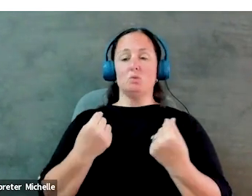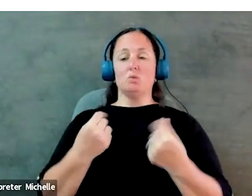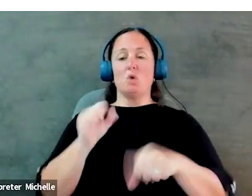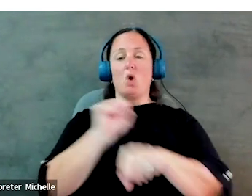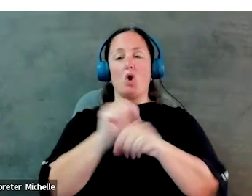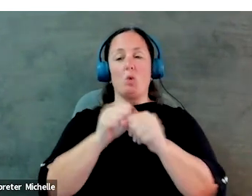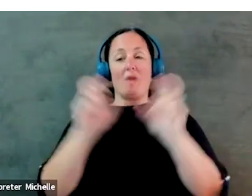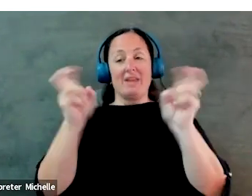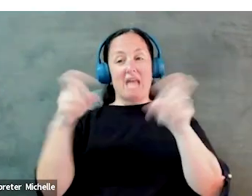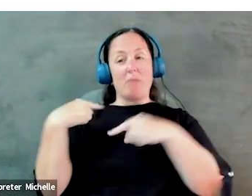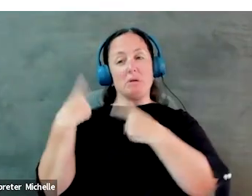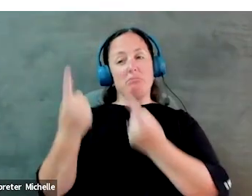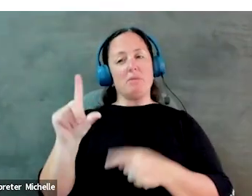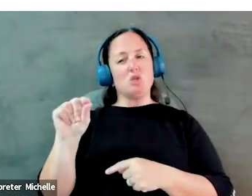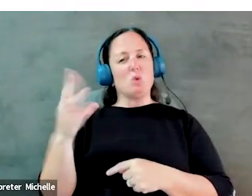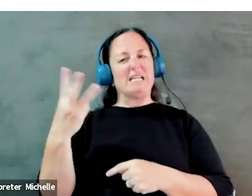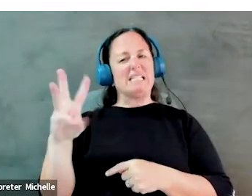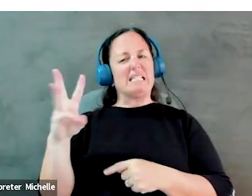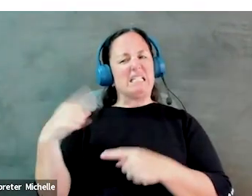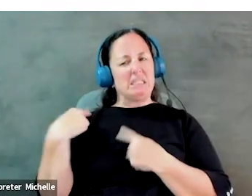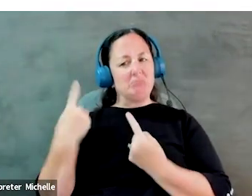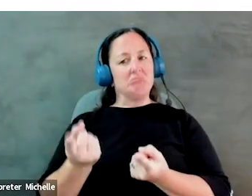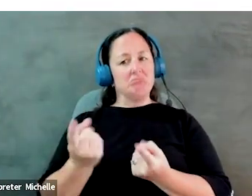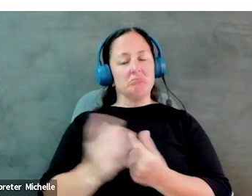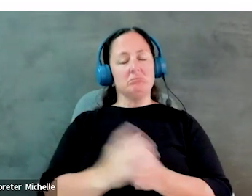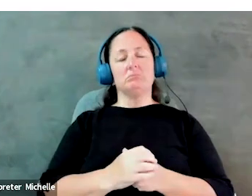work on this topic ever since maybe 2016,